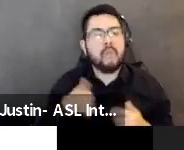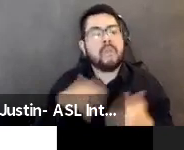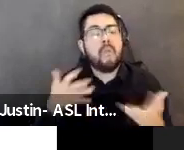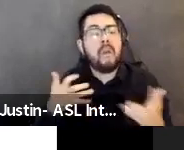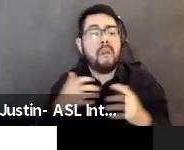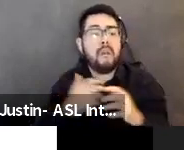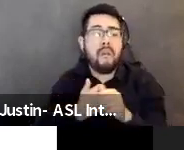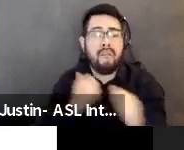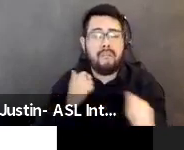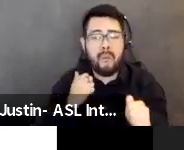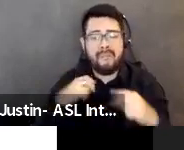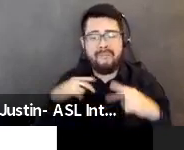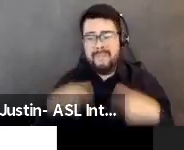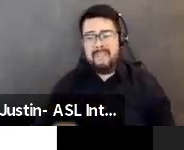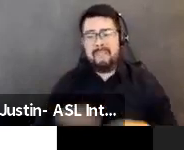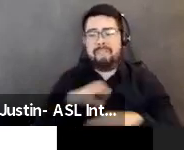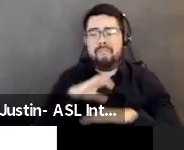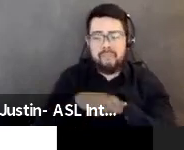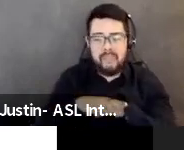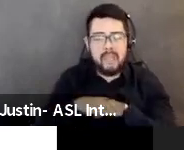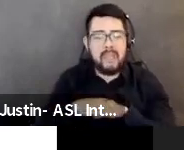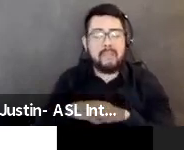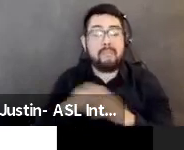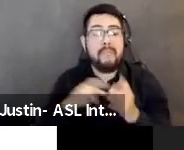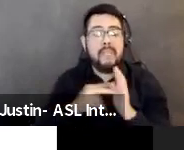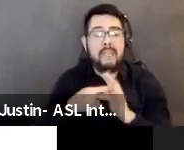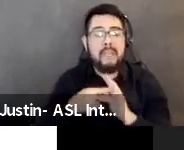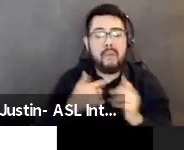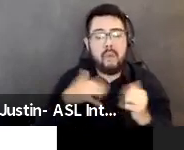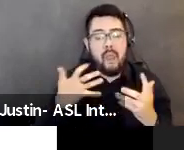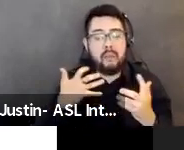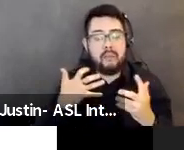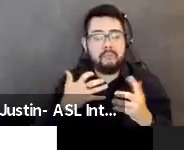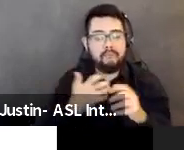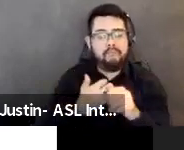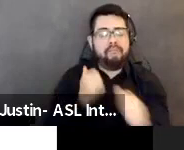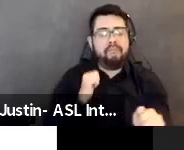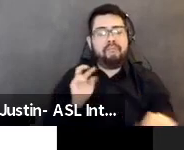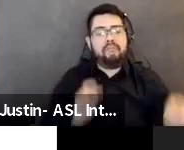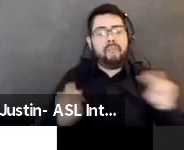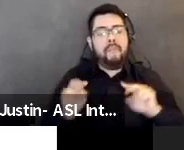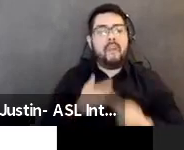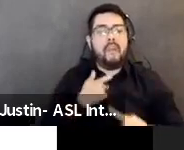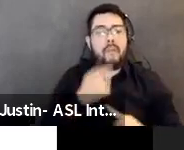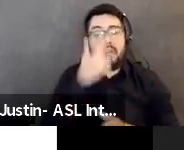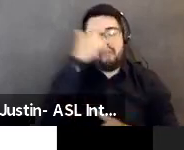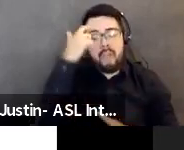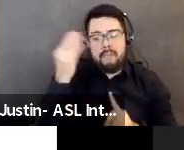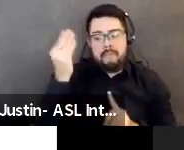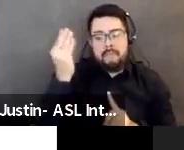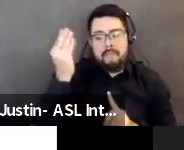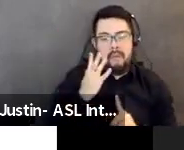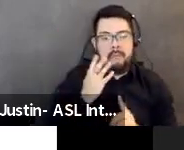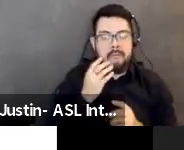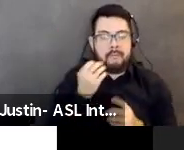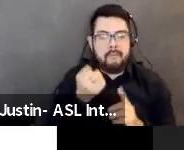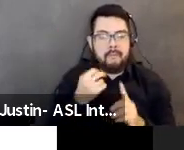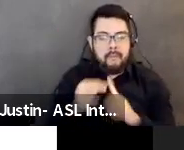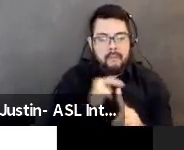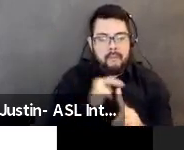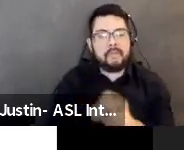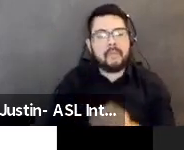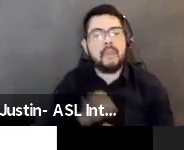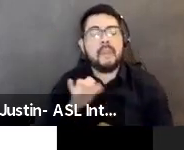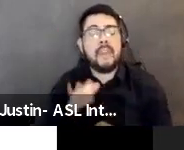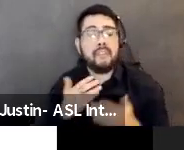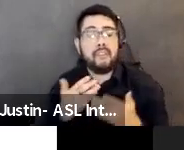anything on enforcement and taking a trauma-informed lens in supporting our students this is something that is new in